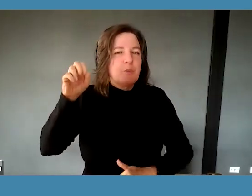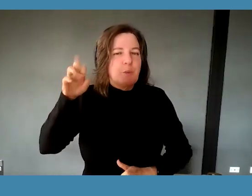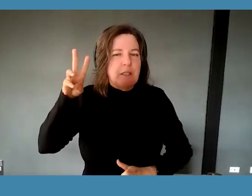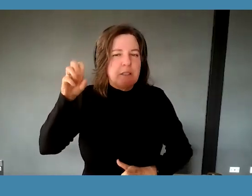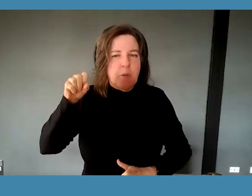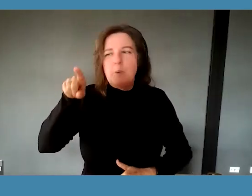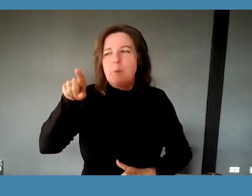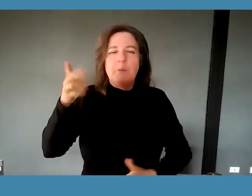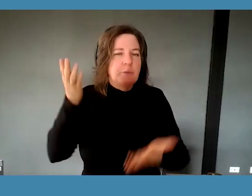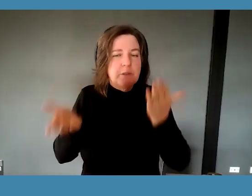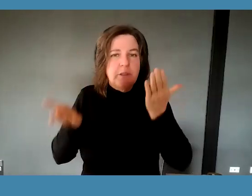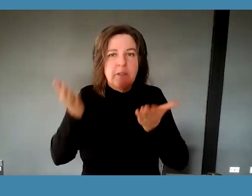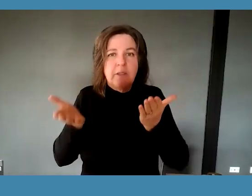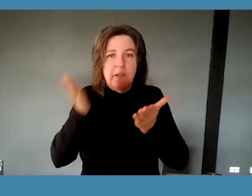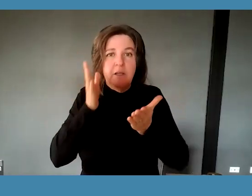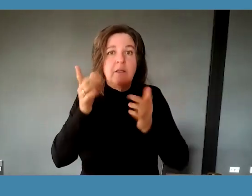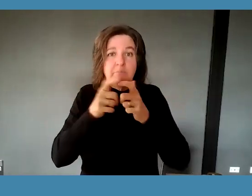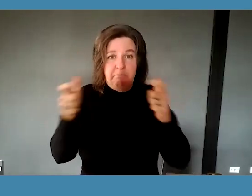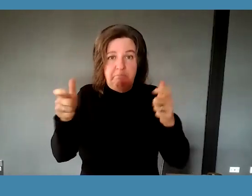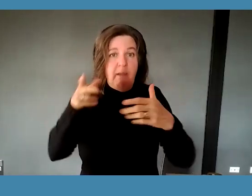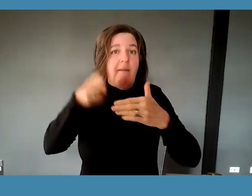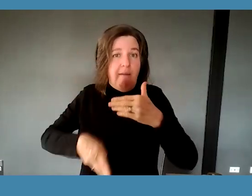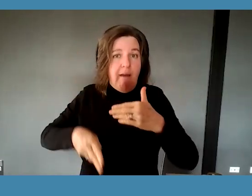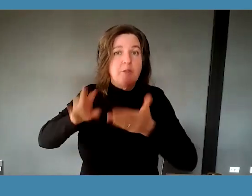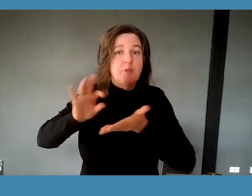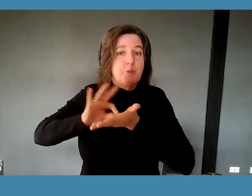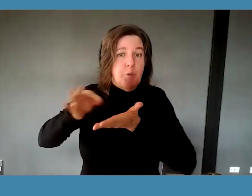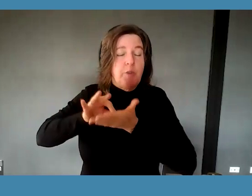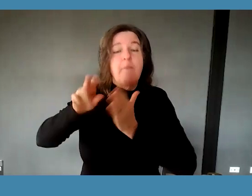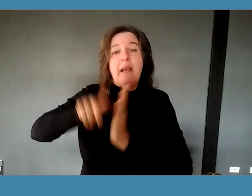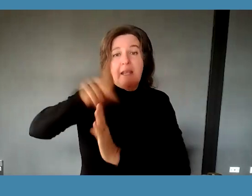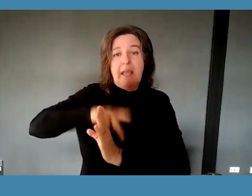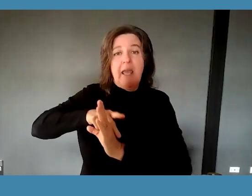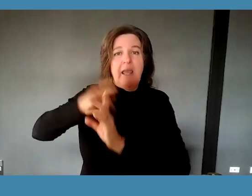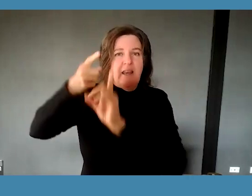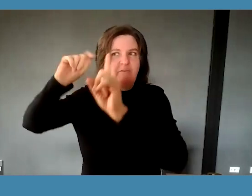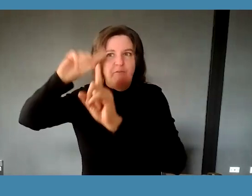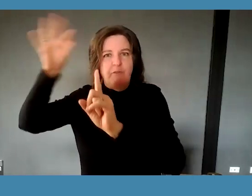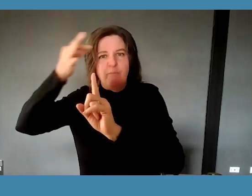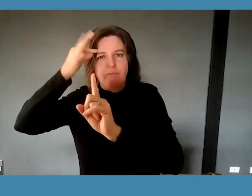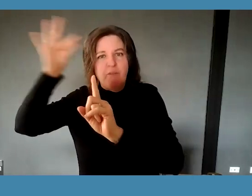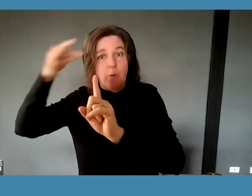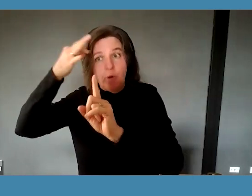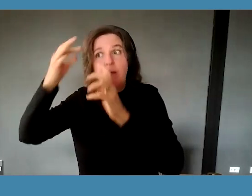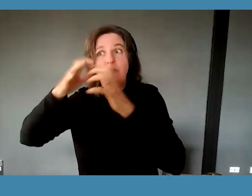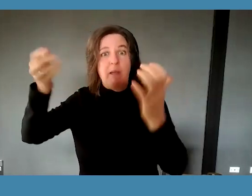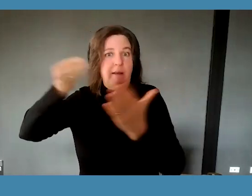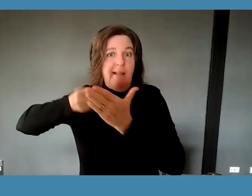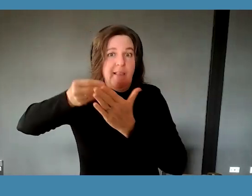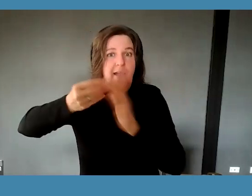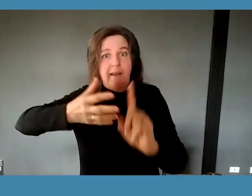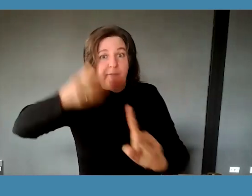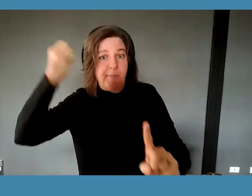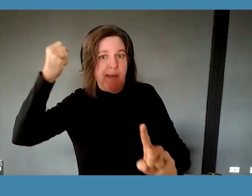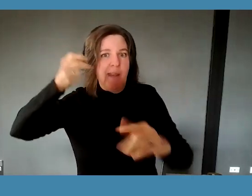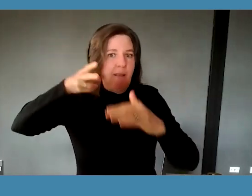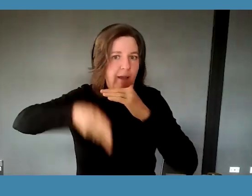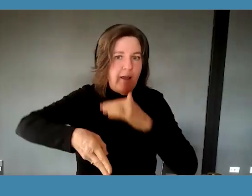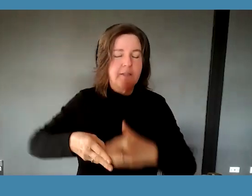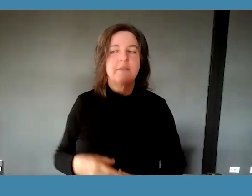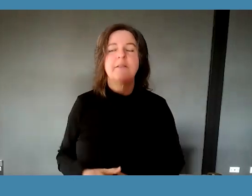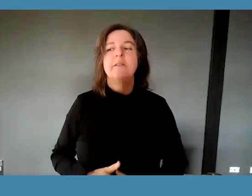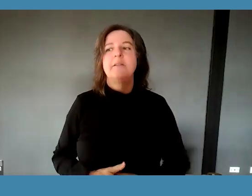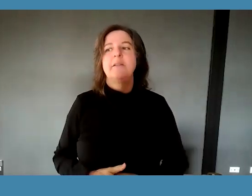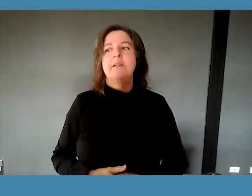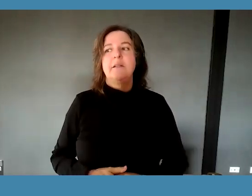may be some big cuts to the Medicaid program from the federal government, lots of money being cut. And you know,